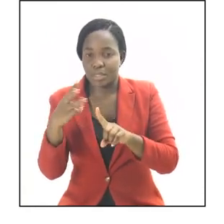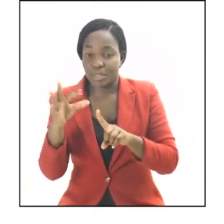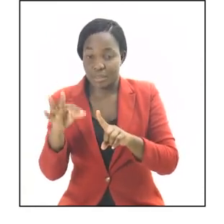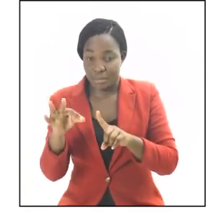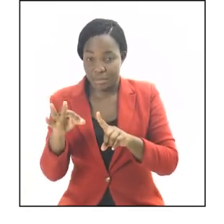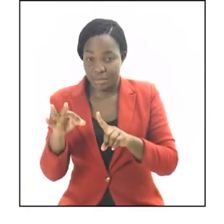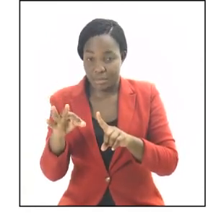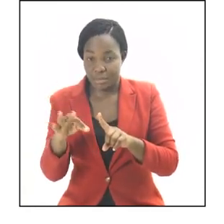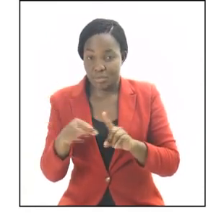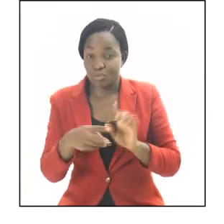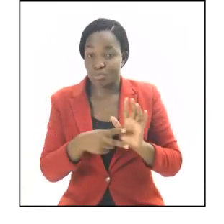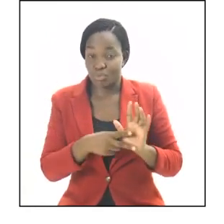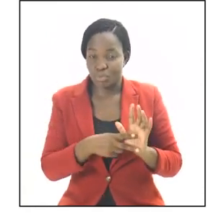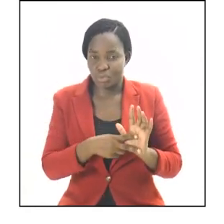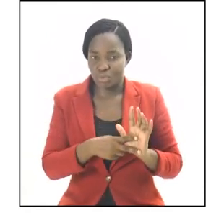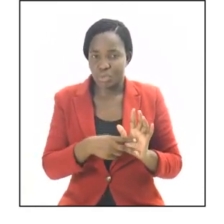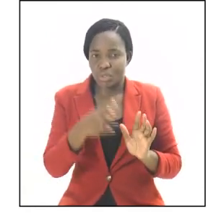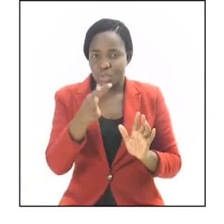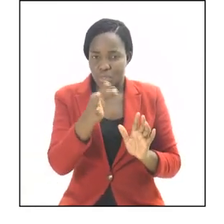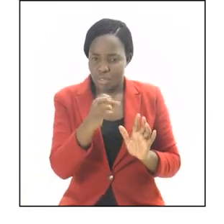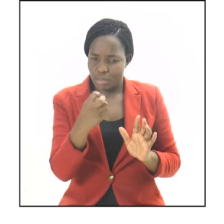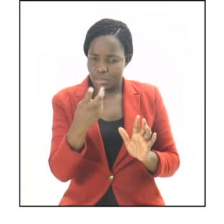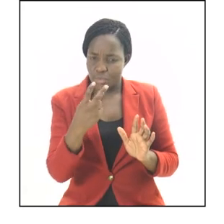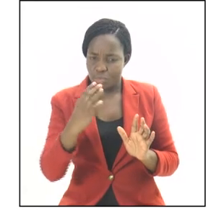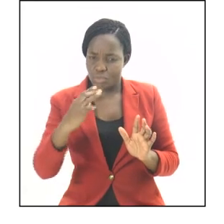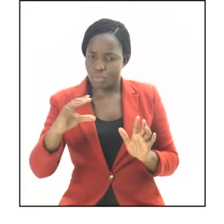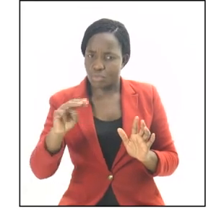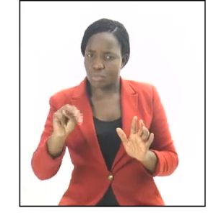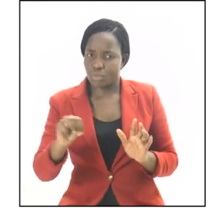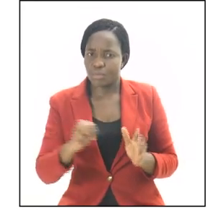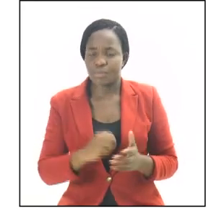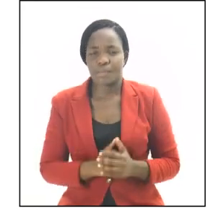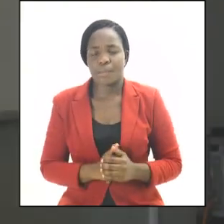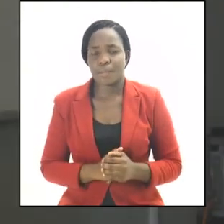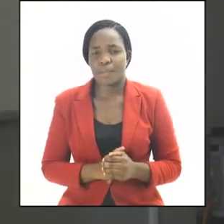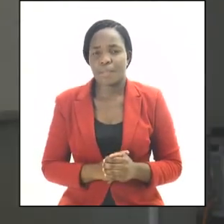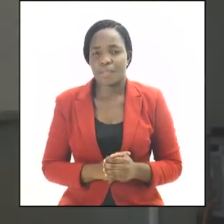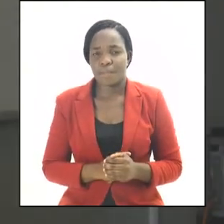39 equals 92 centimeters.